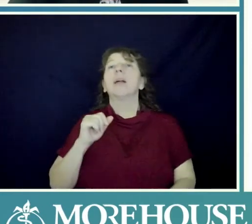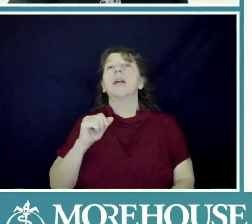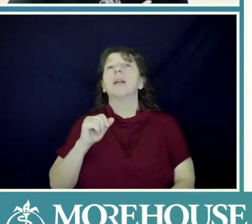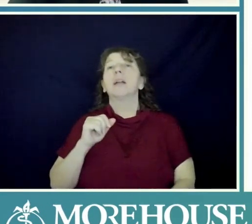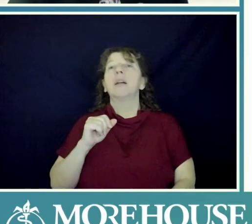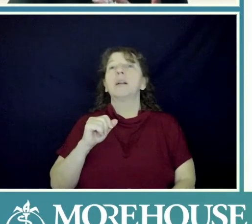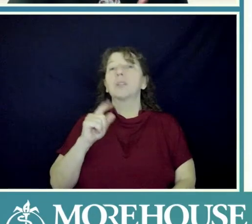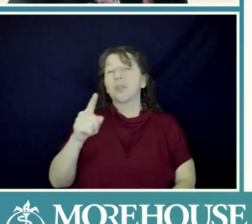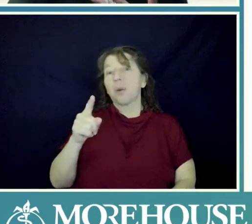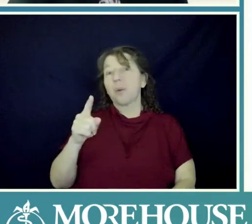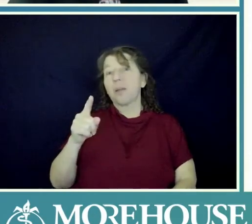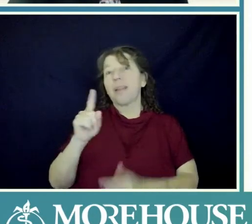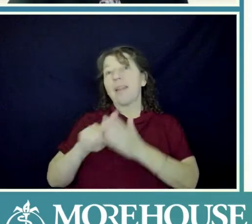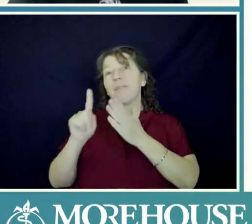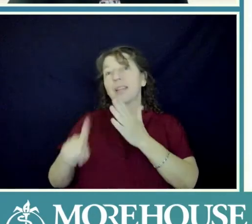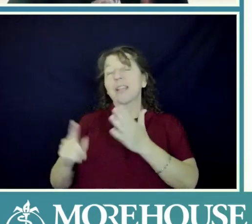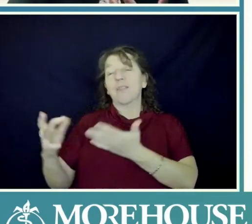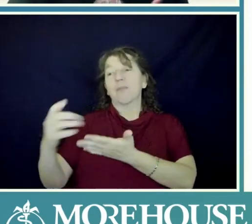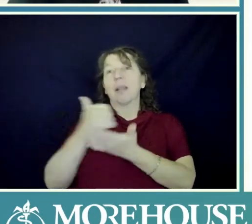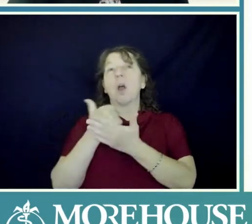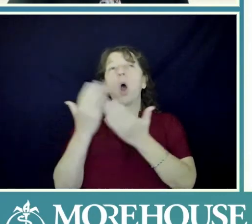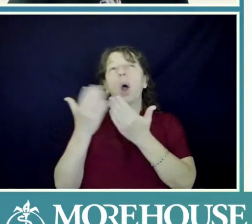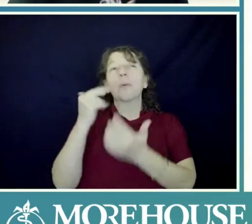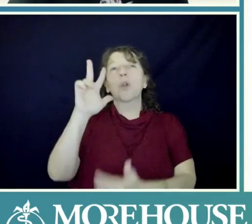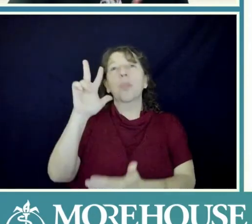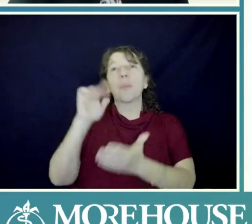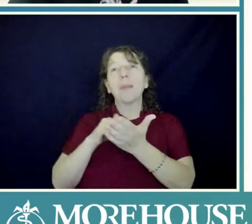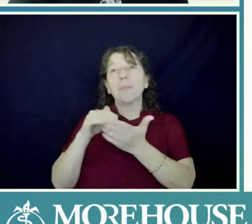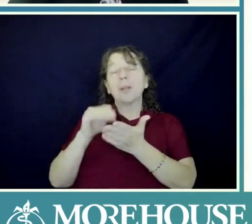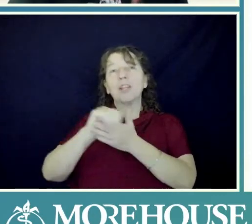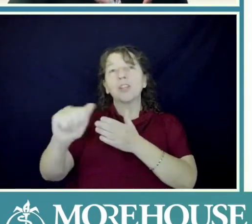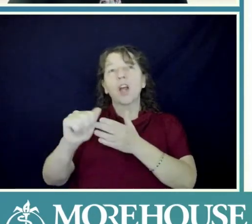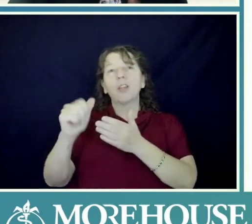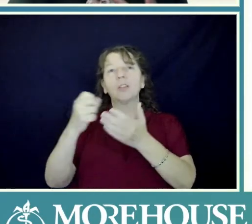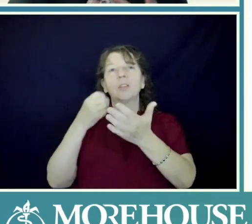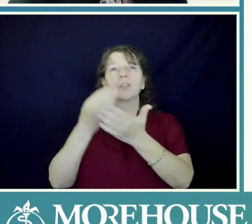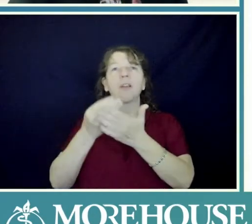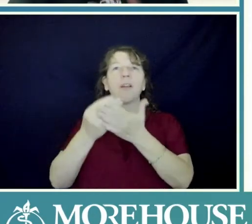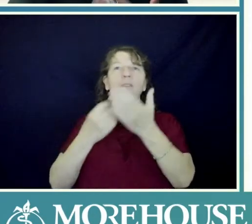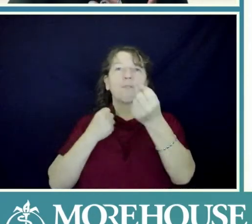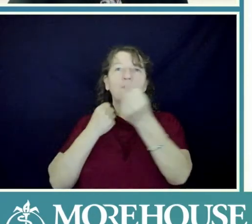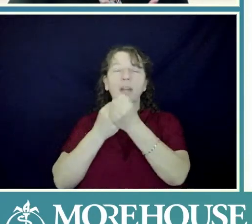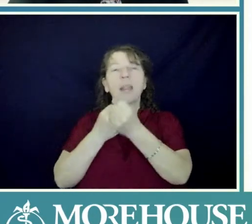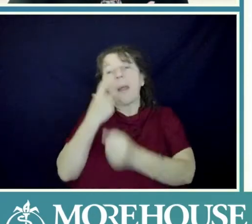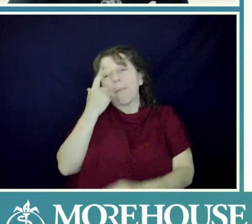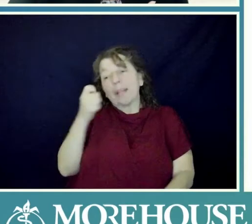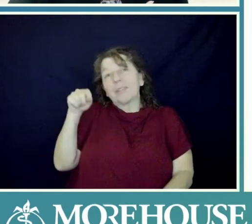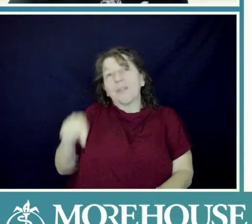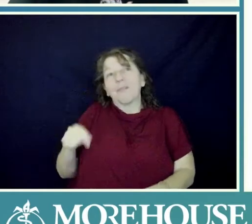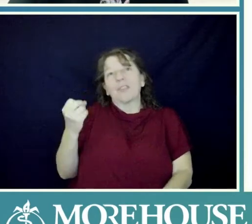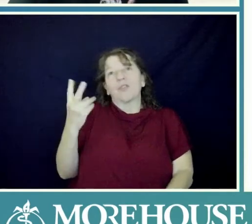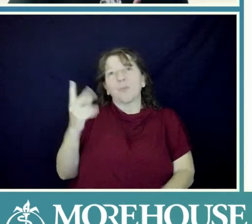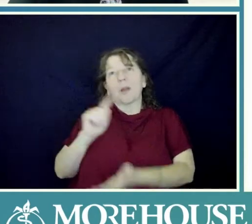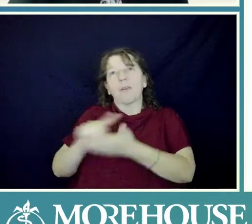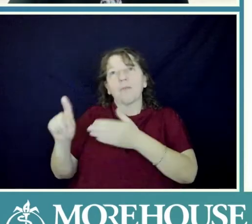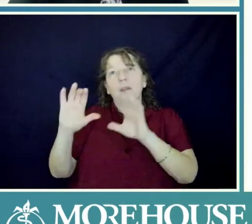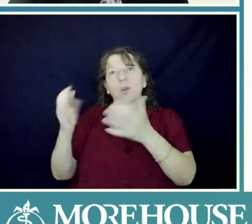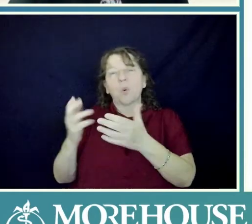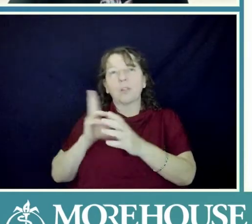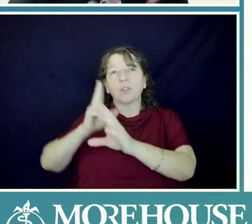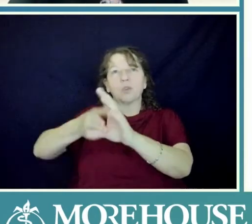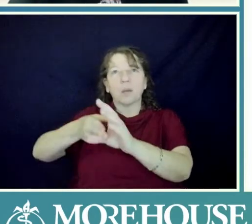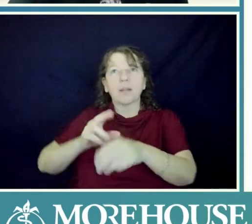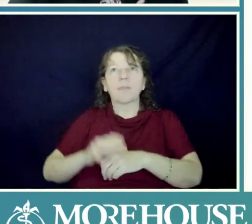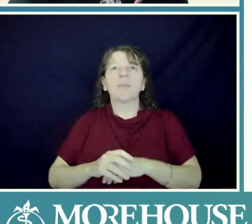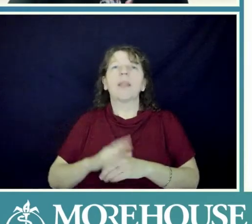$3 million in funding as a result of participating in the overall course. And that funding comes